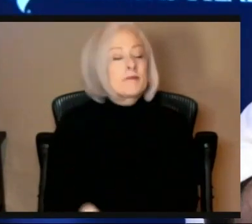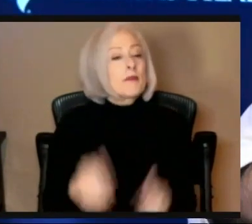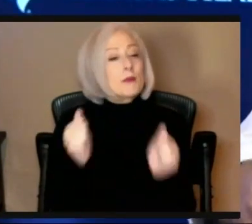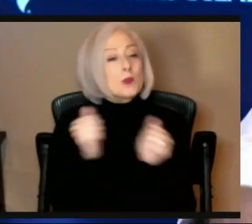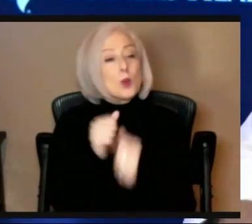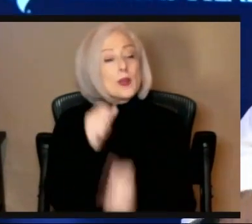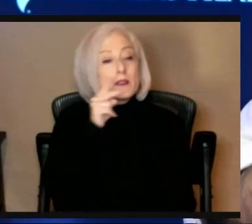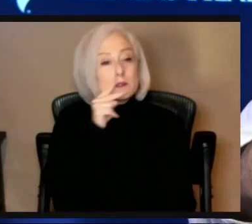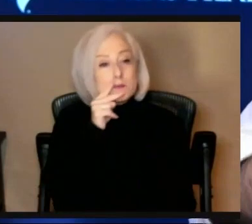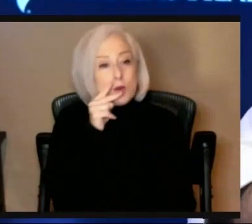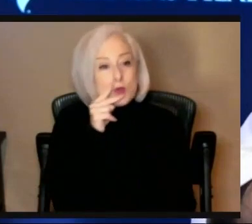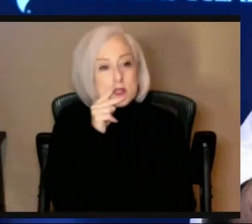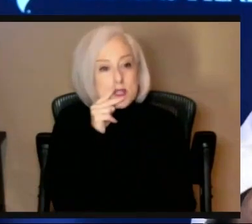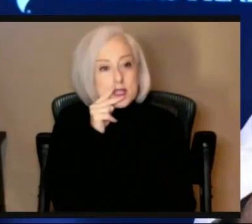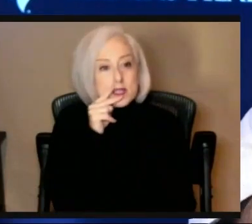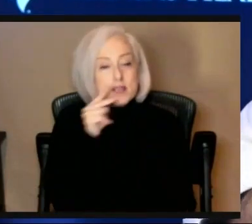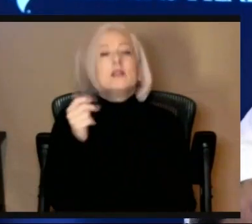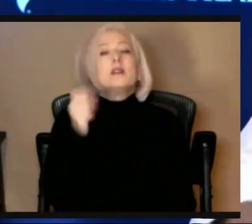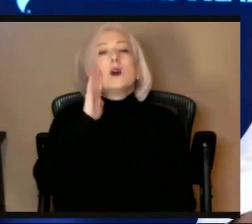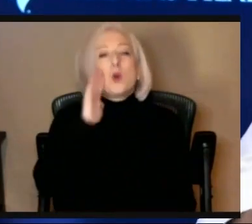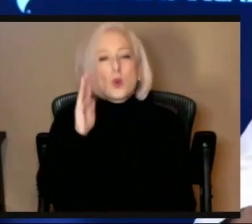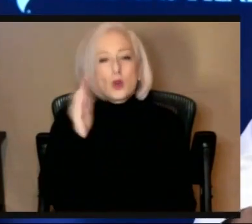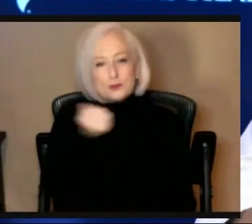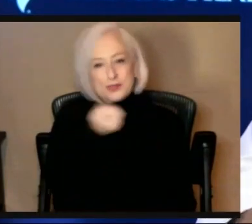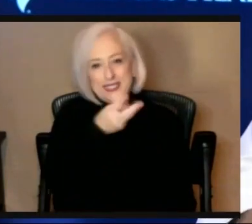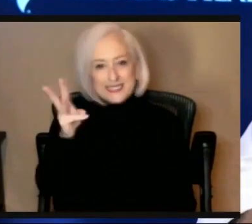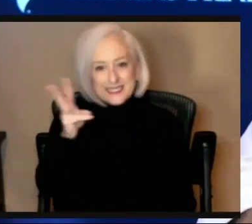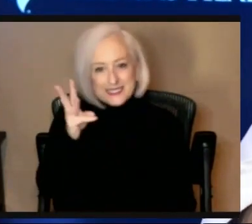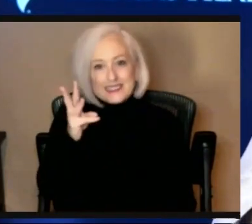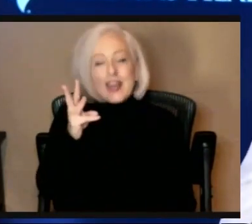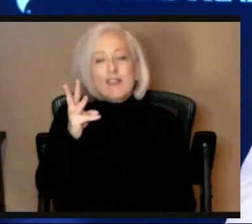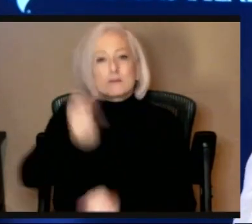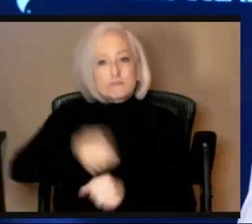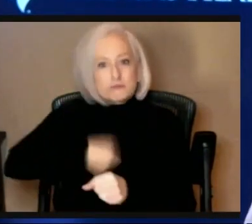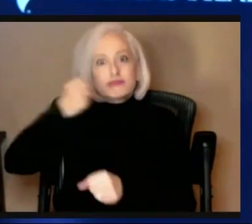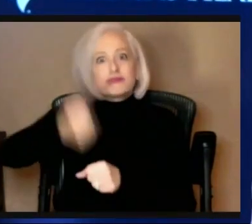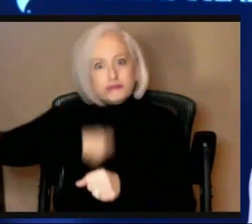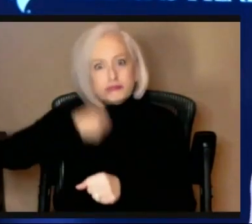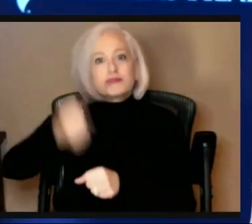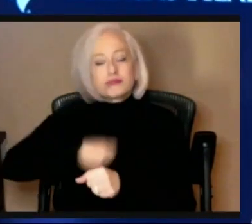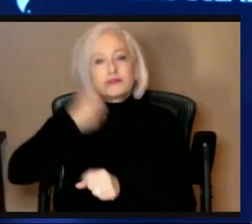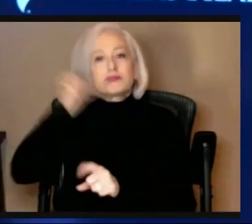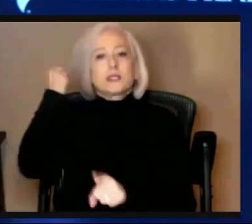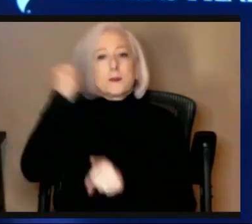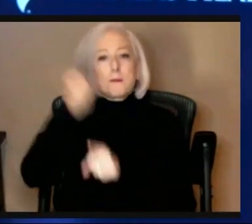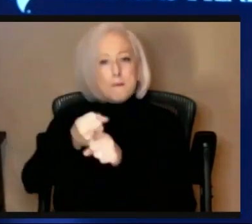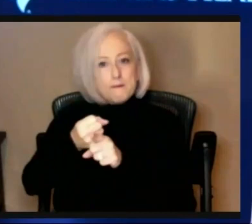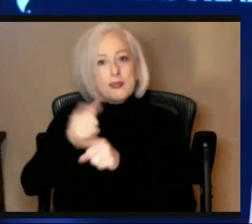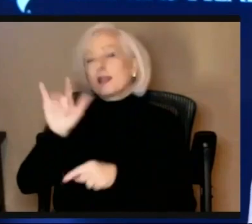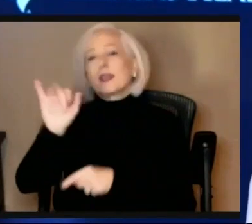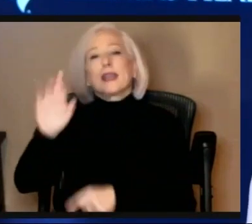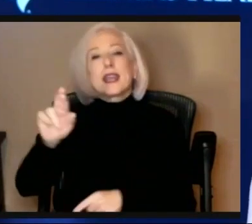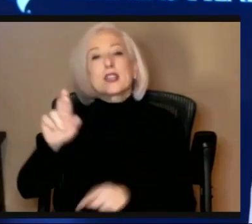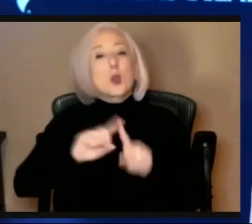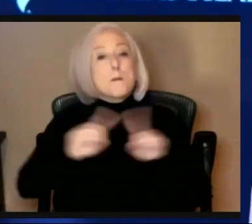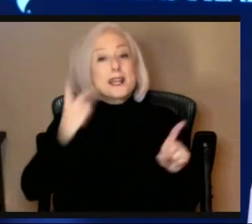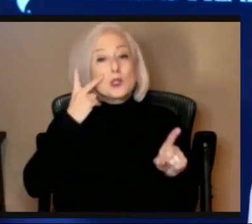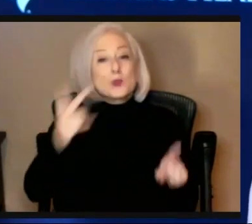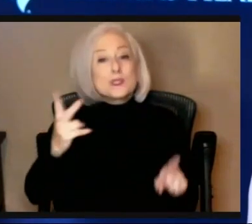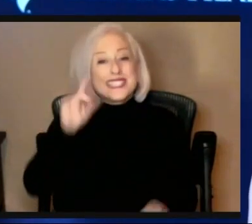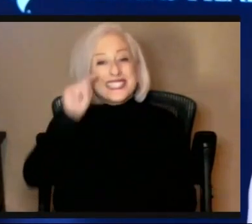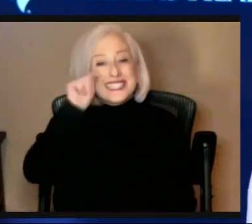take you several decades before the damage accumulates and the cancer risk goes on. But when you start seeing teenagers and 20-year-olds who